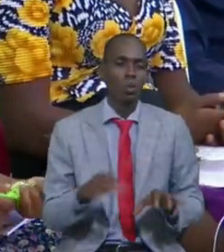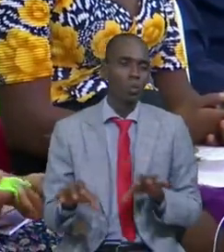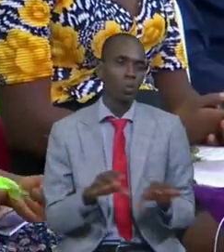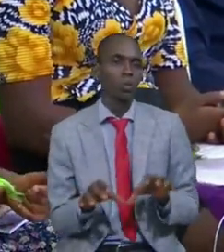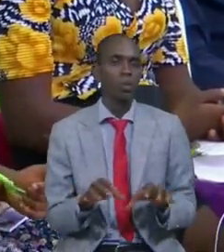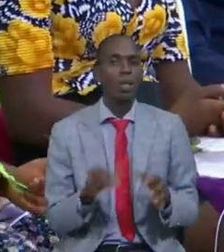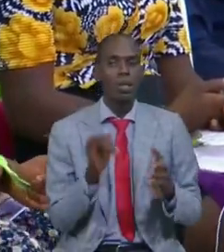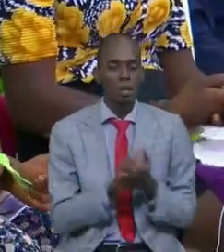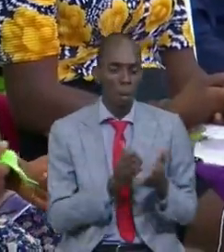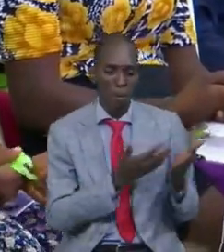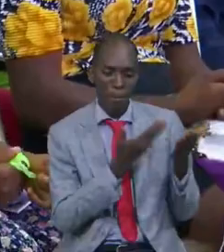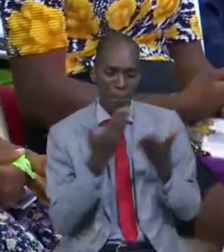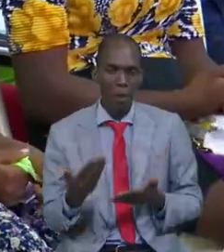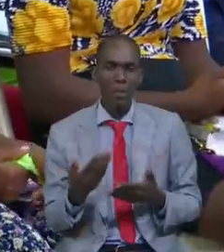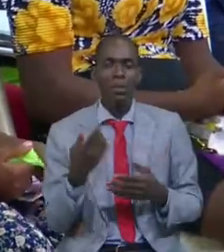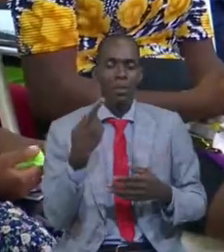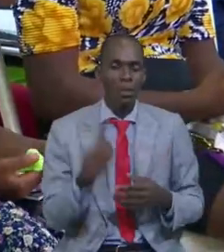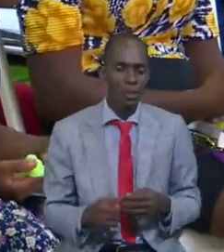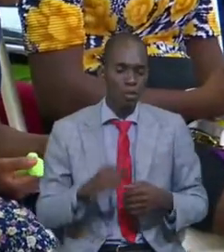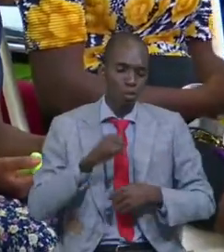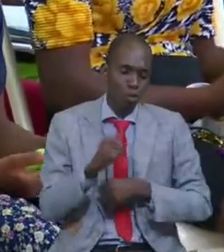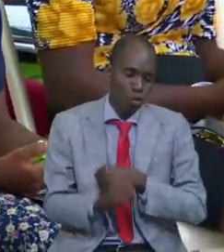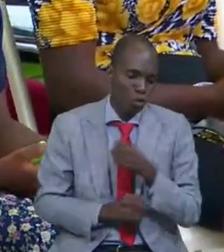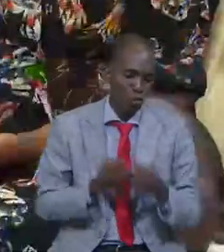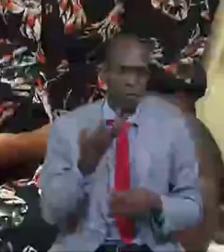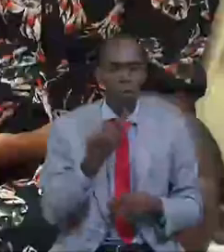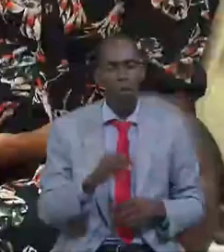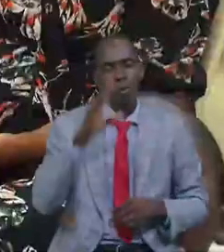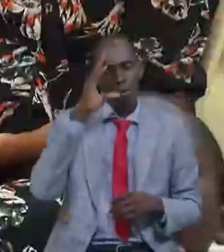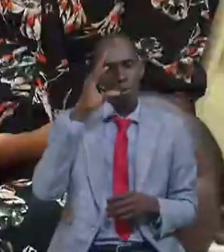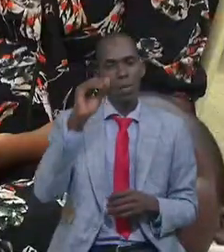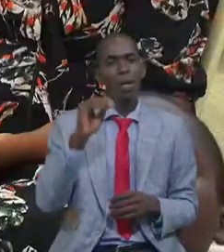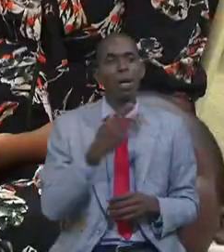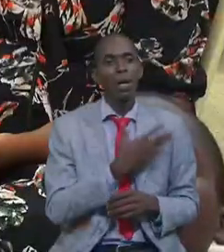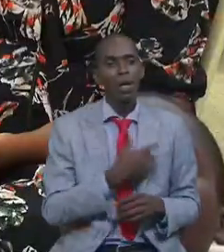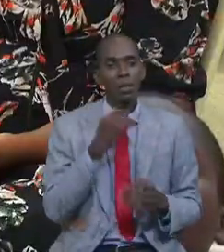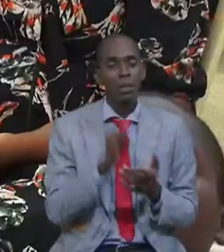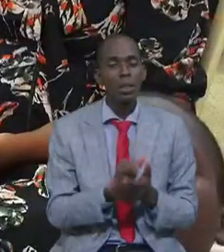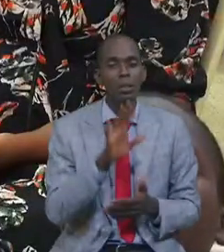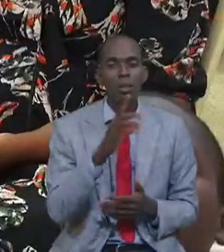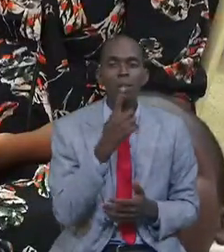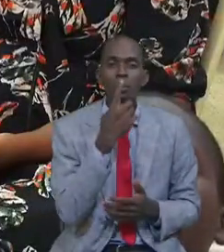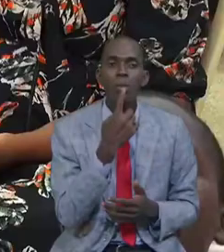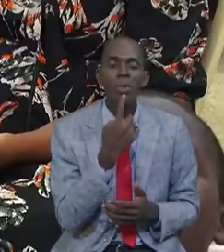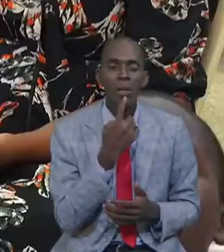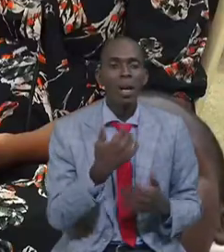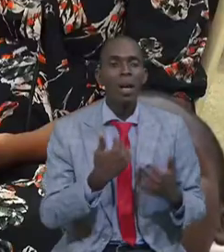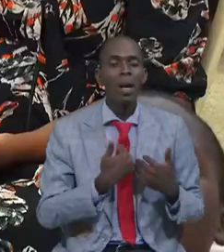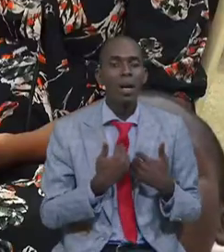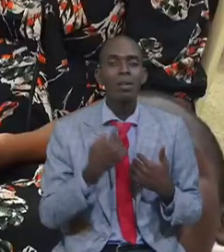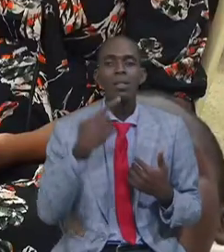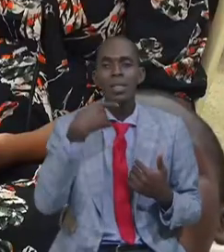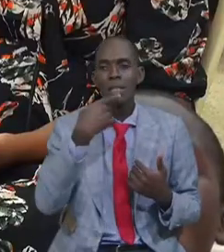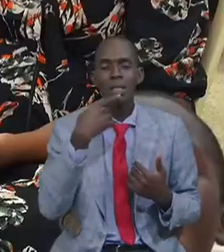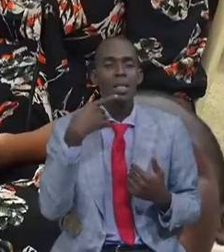the suffering of man. And then it says, your lips have spoken lies. Is